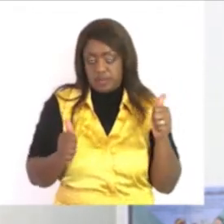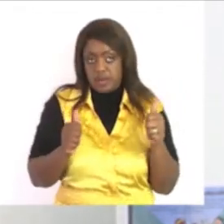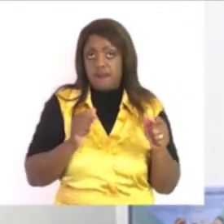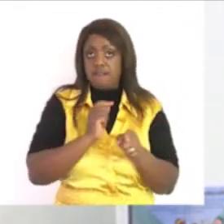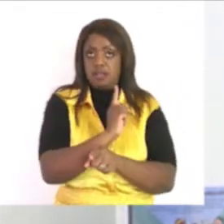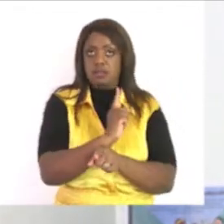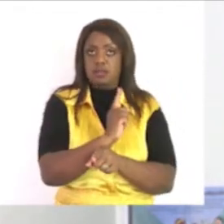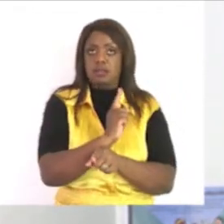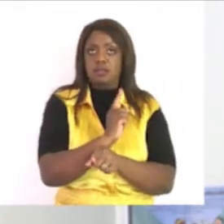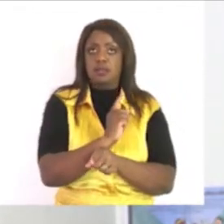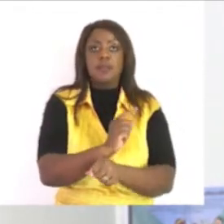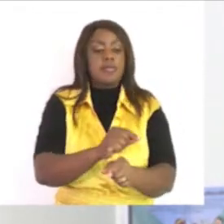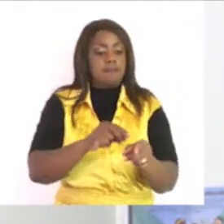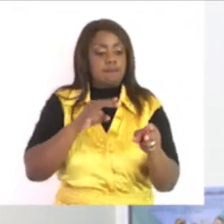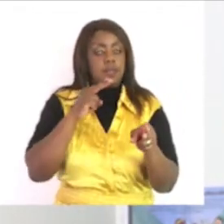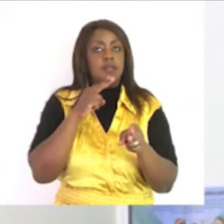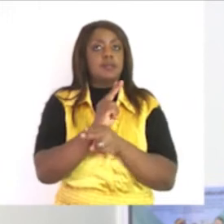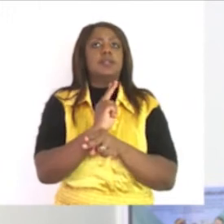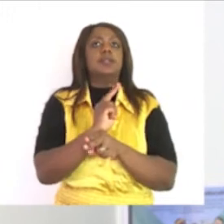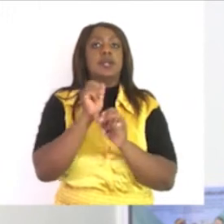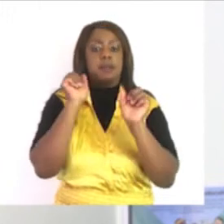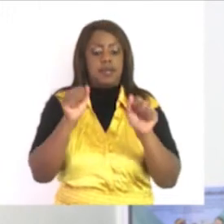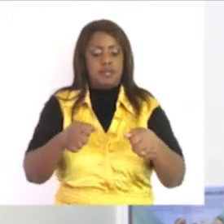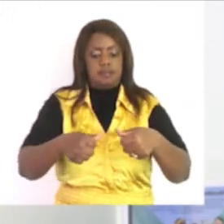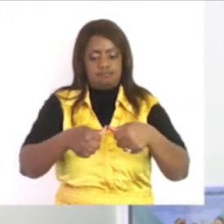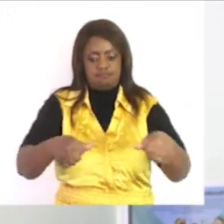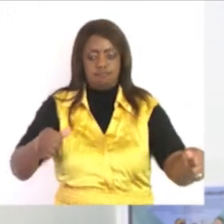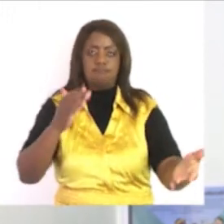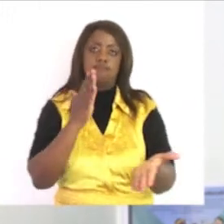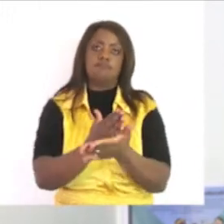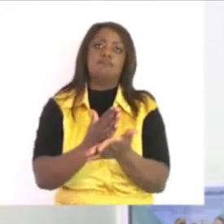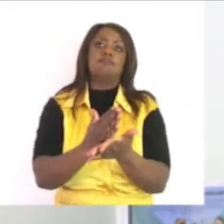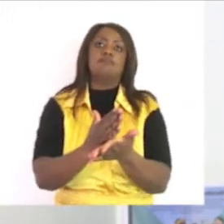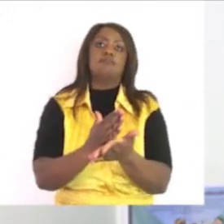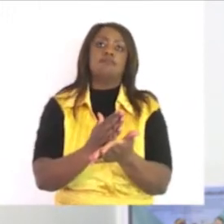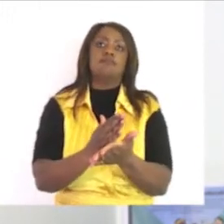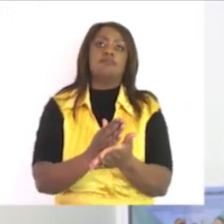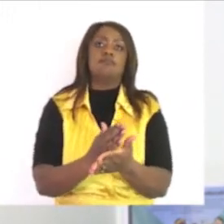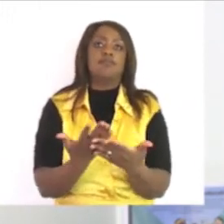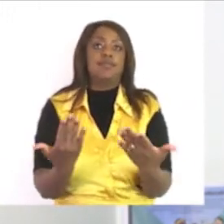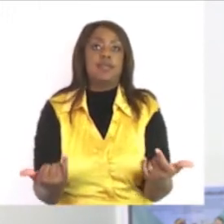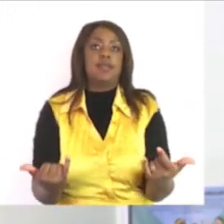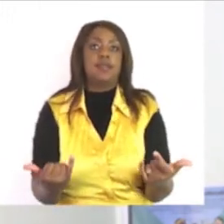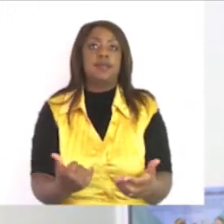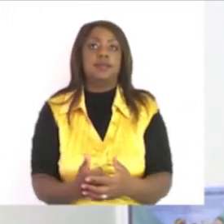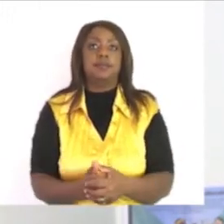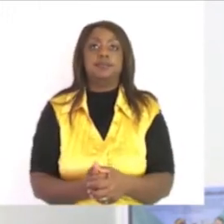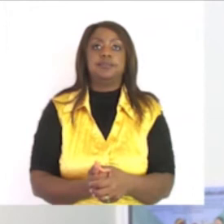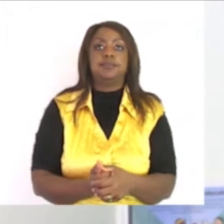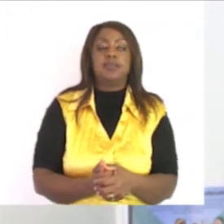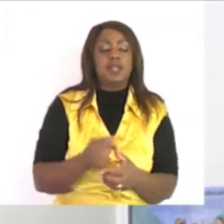mean, the unit must be indicated. Therefore, if I have